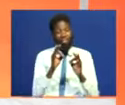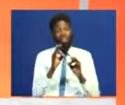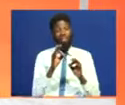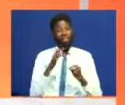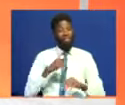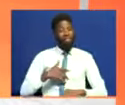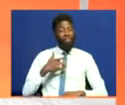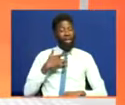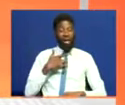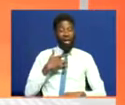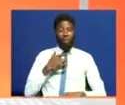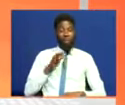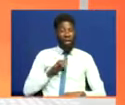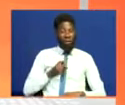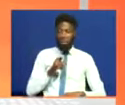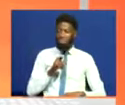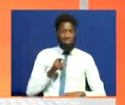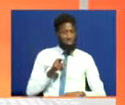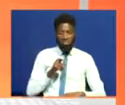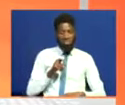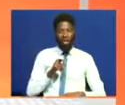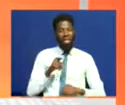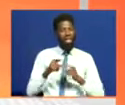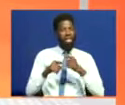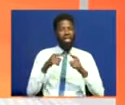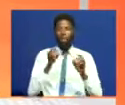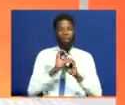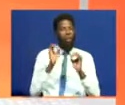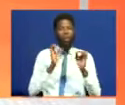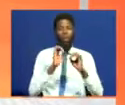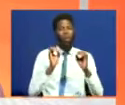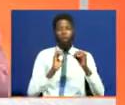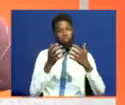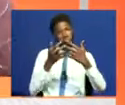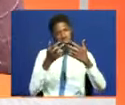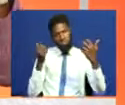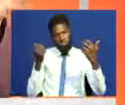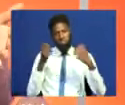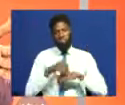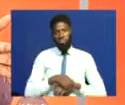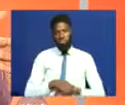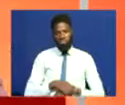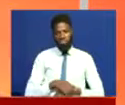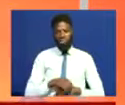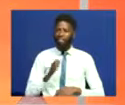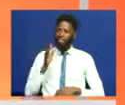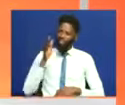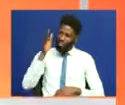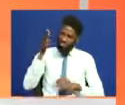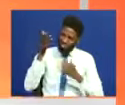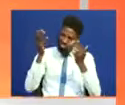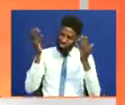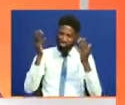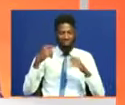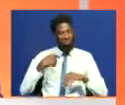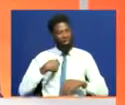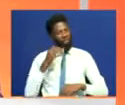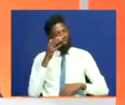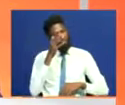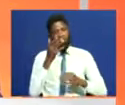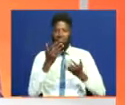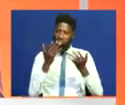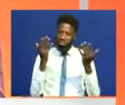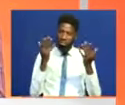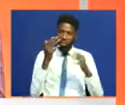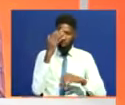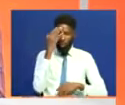just don't kill us. Go your way. Let me go my way. Mm-hmm. I will find a future. And you find. Because one, we have a